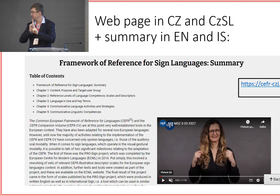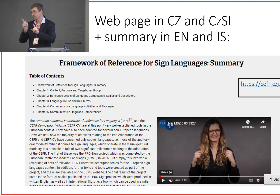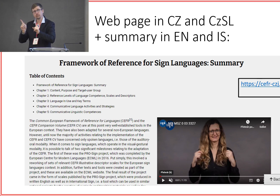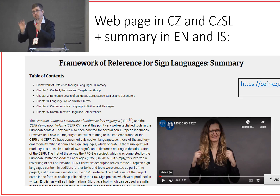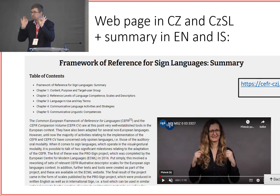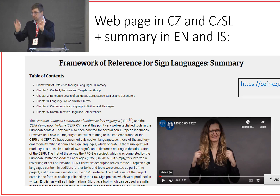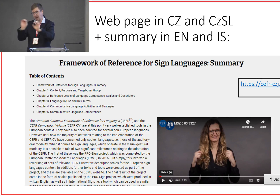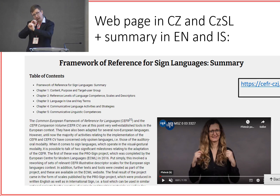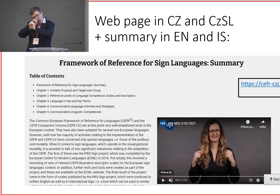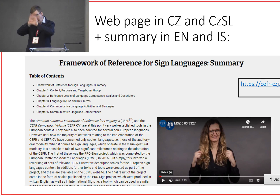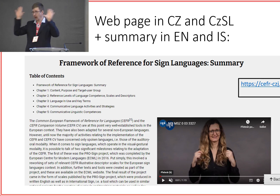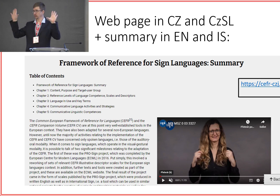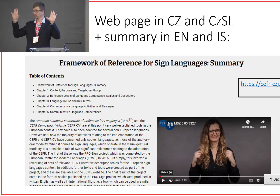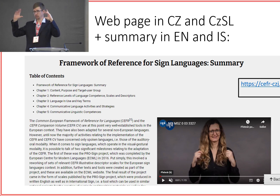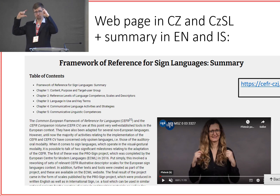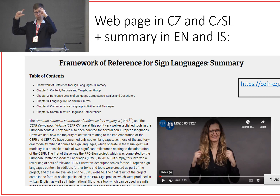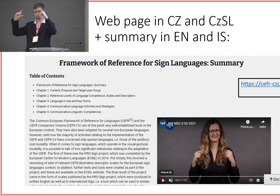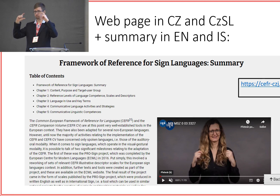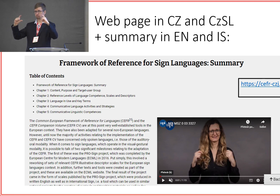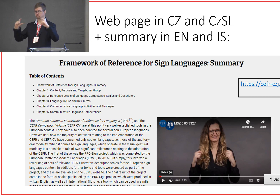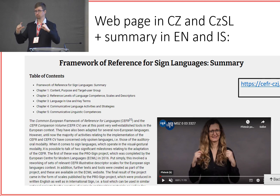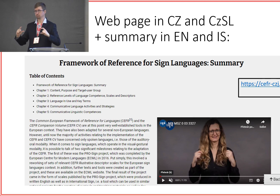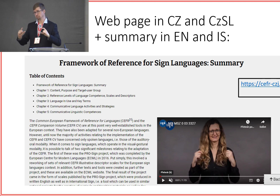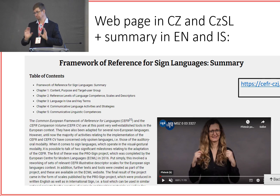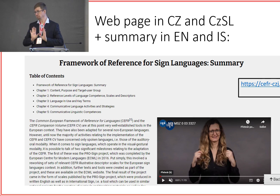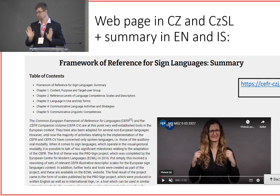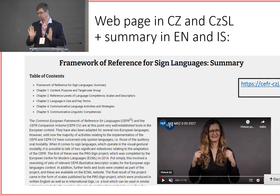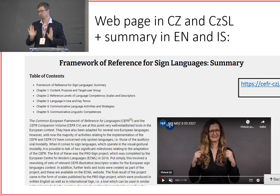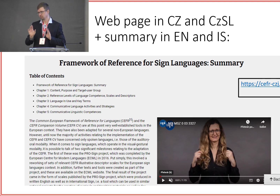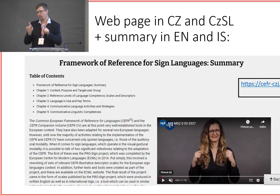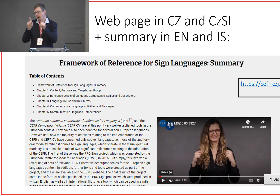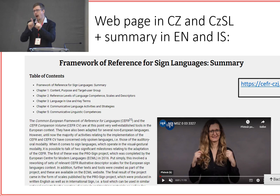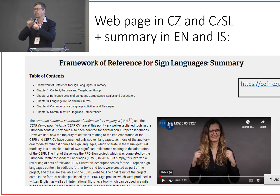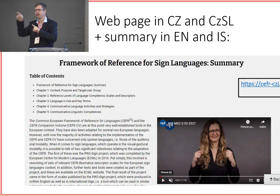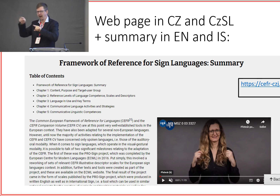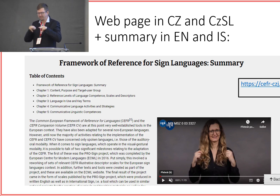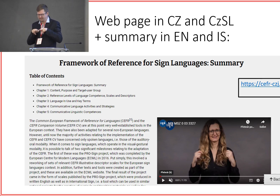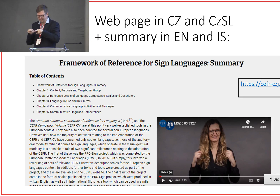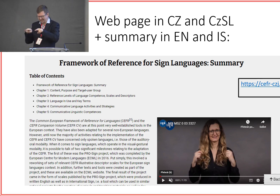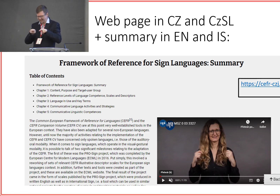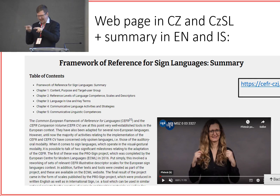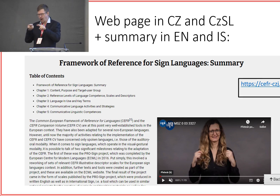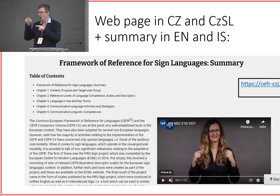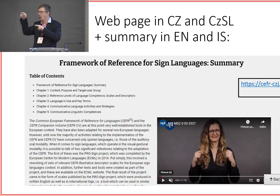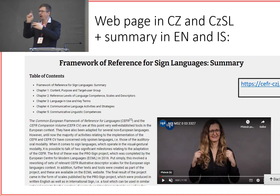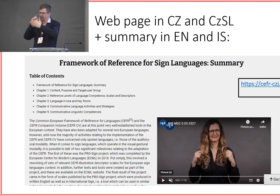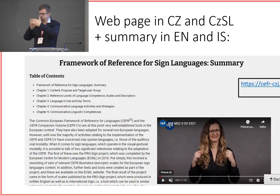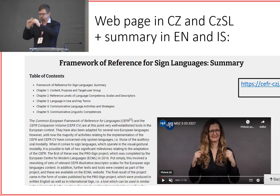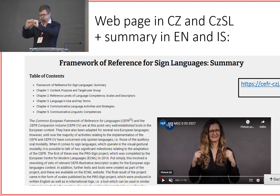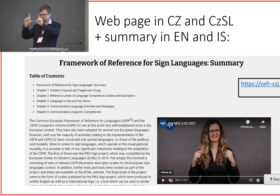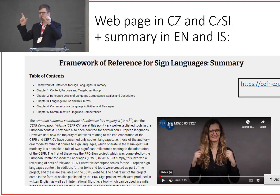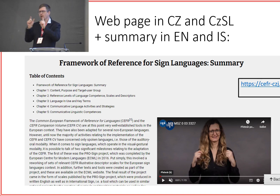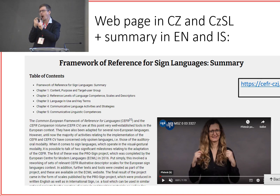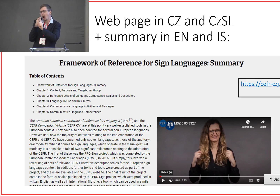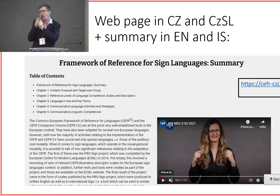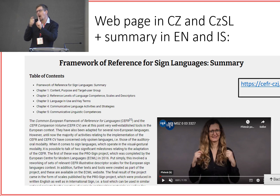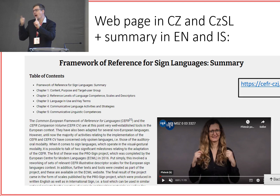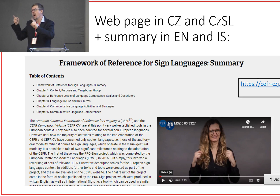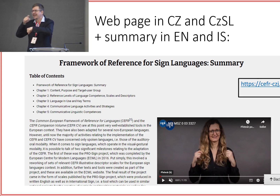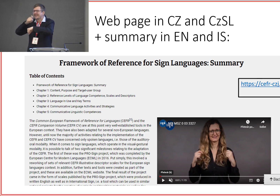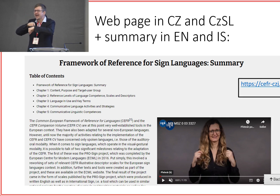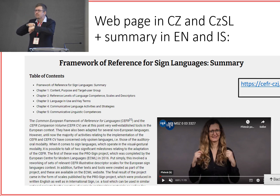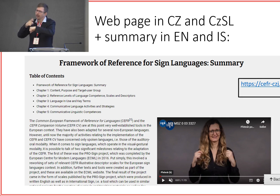And we've done the sign language translation, high quality, but we've done it per chapter.